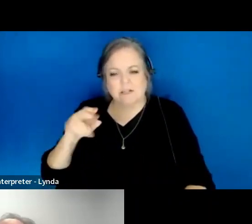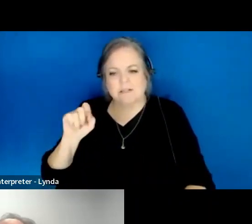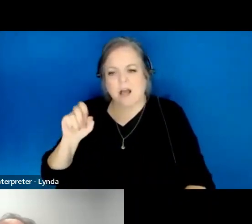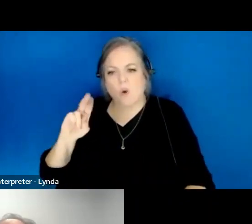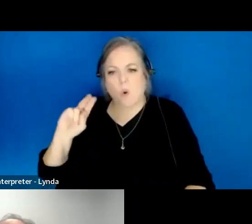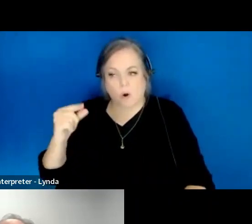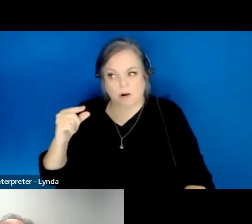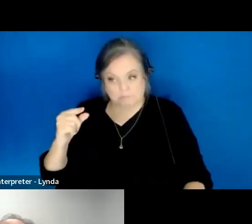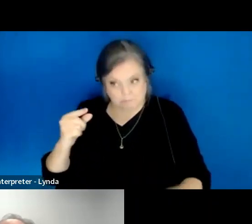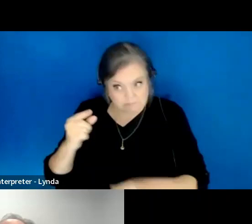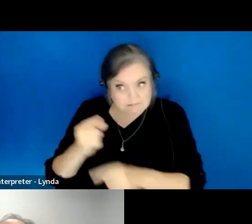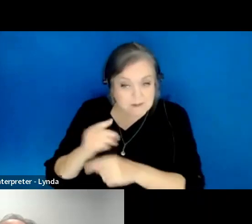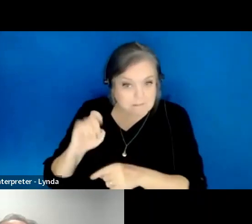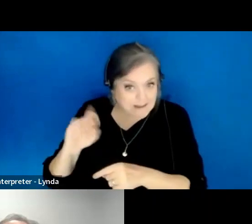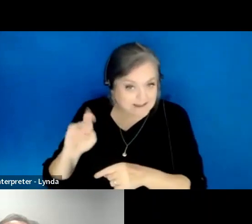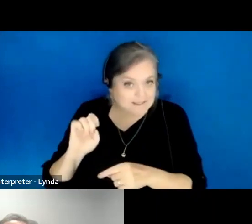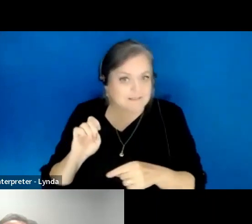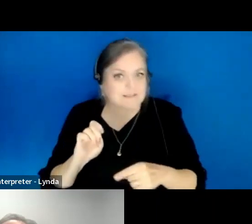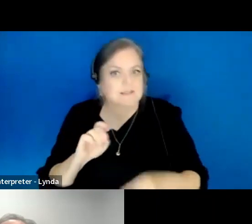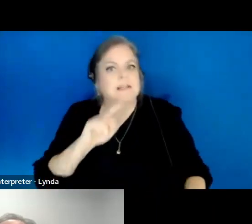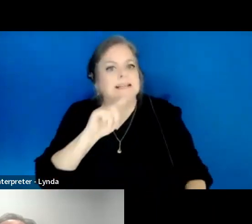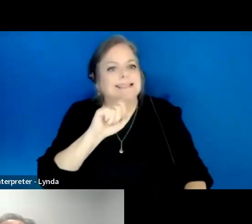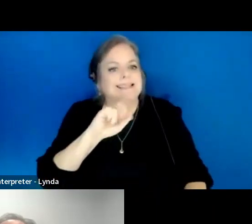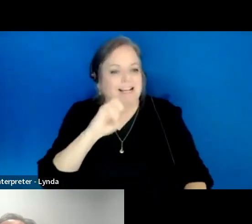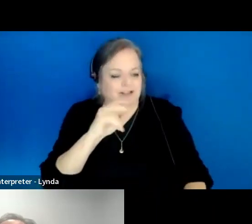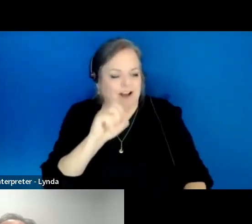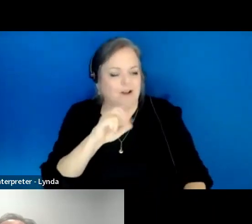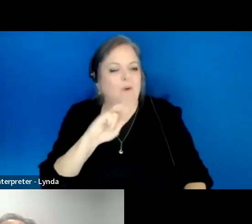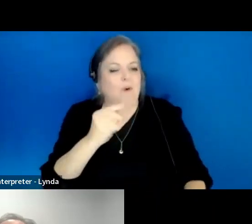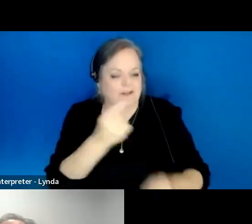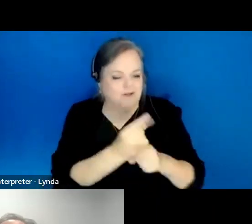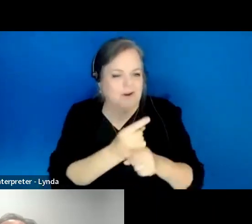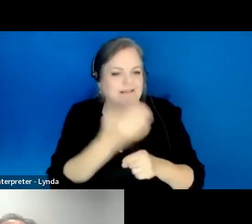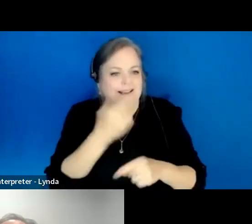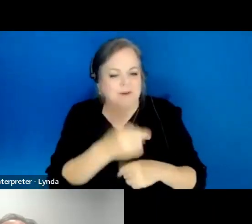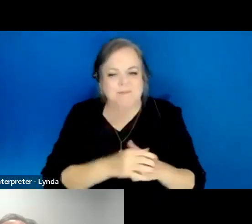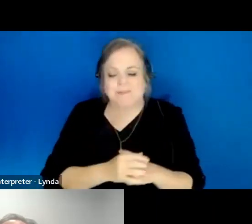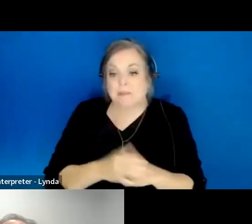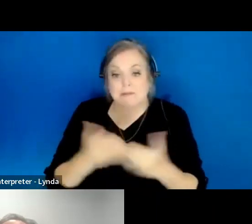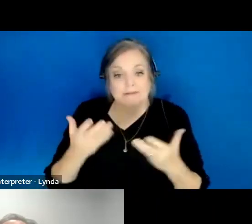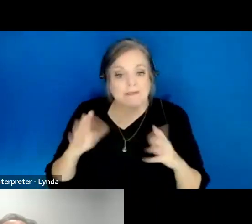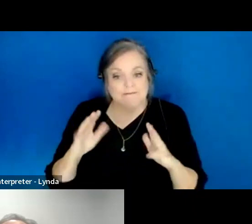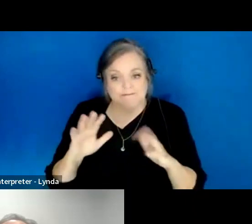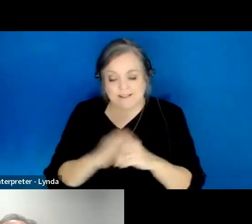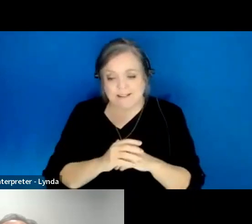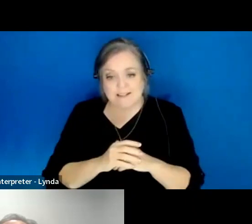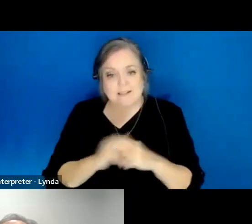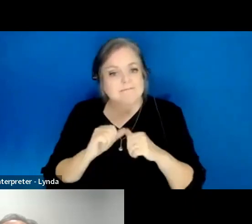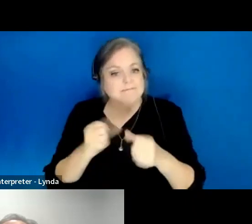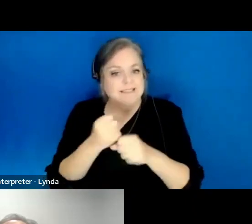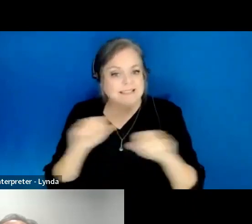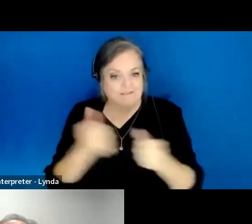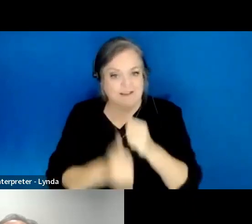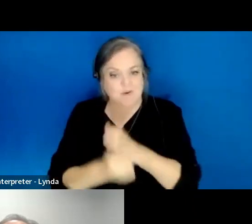www.tash.org, if I'm not mistaken, Mike. Tash.org. That's right. Thank you. There we go. And other than that, stay safe,